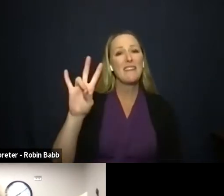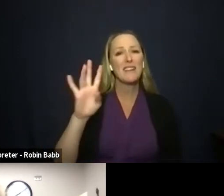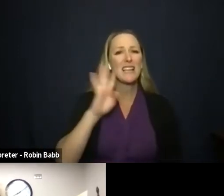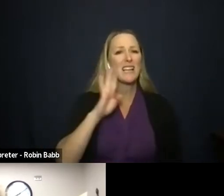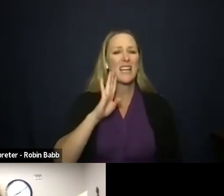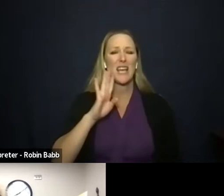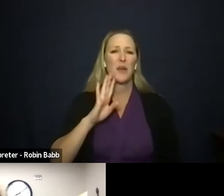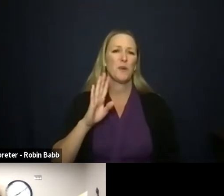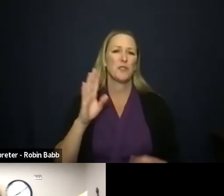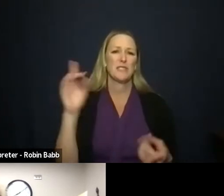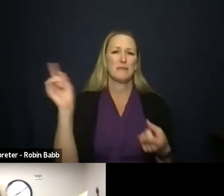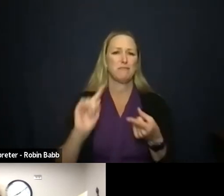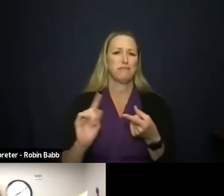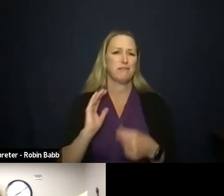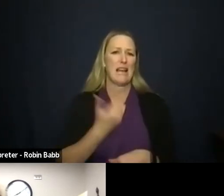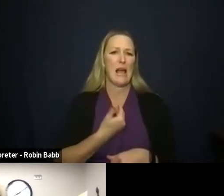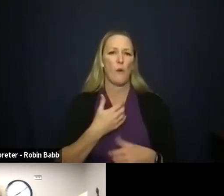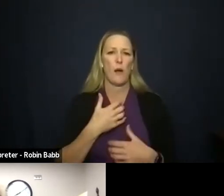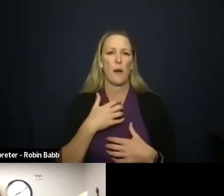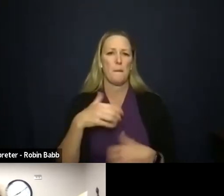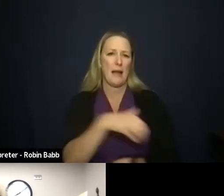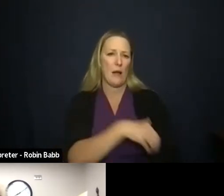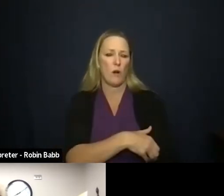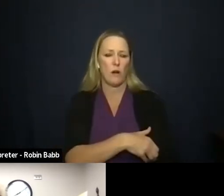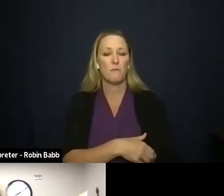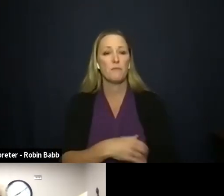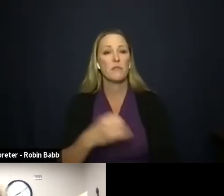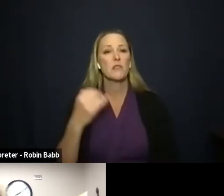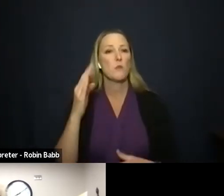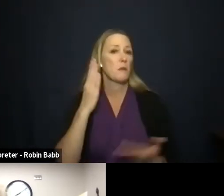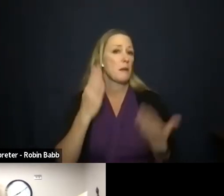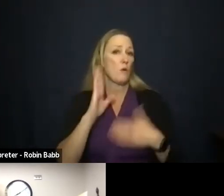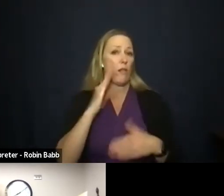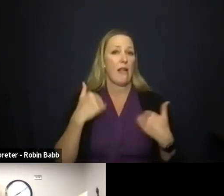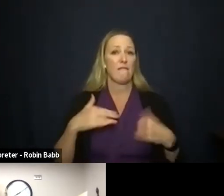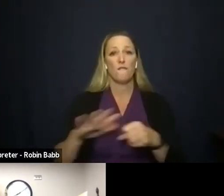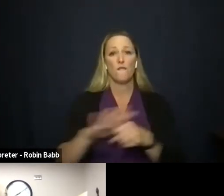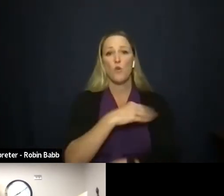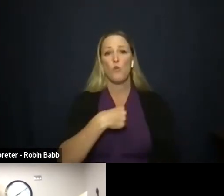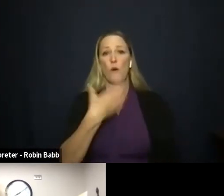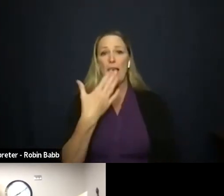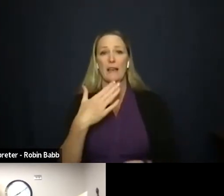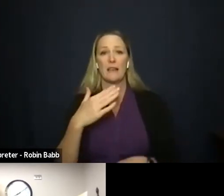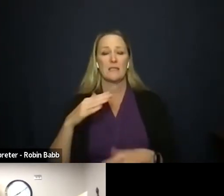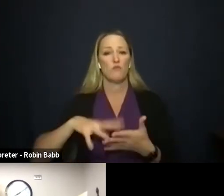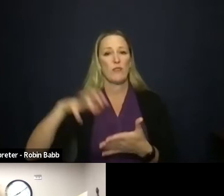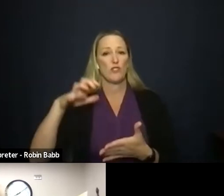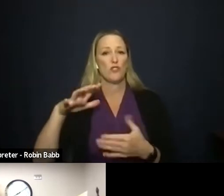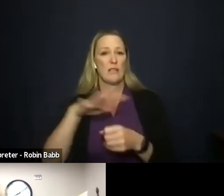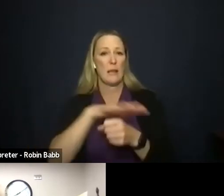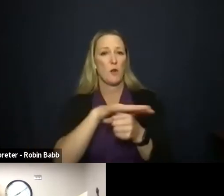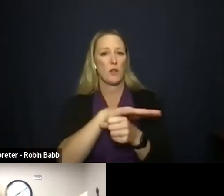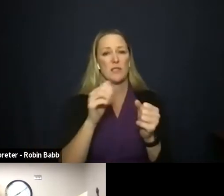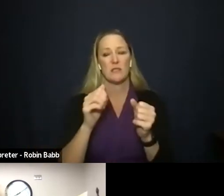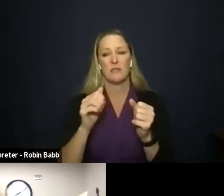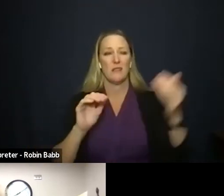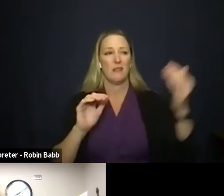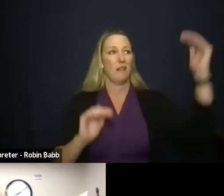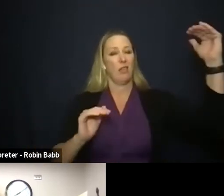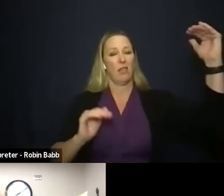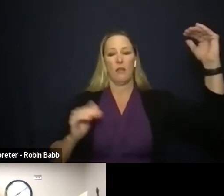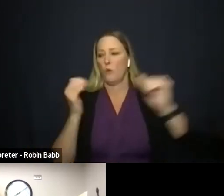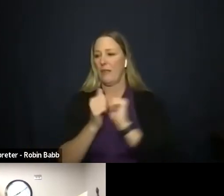representation for instance coupling white affluent neighborhoods with low-income latino neighborhoods